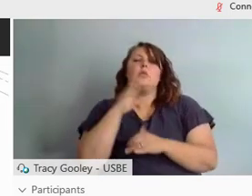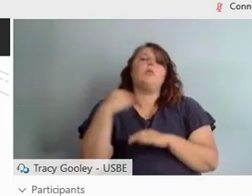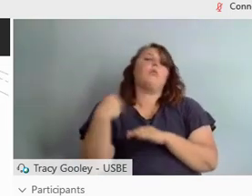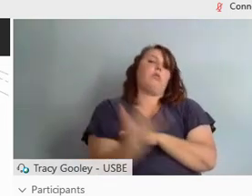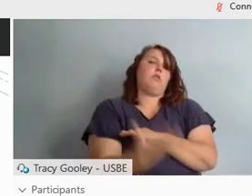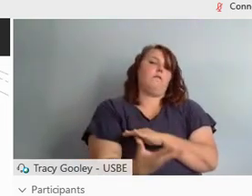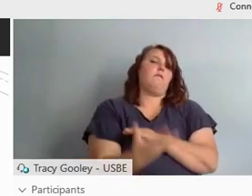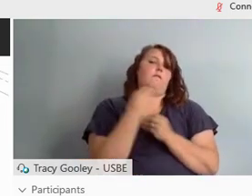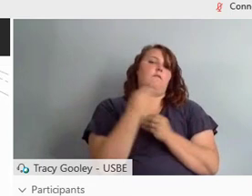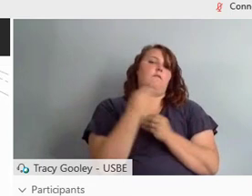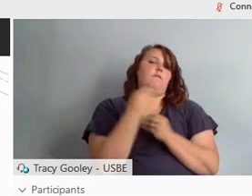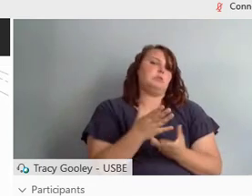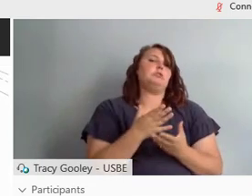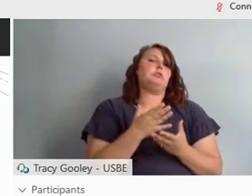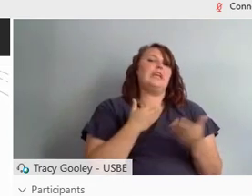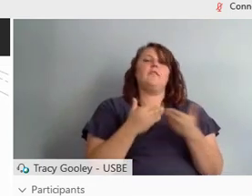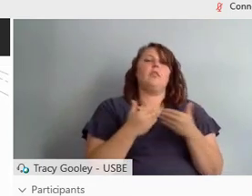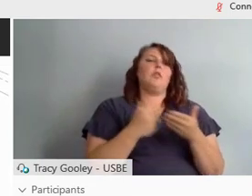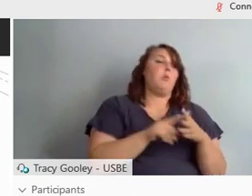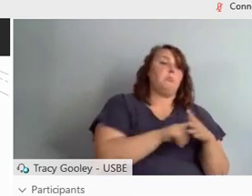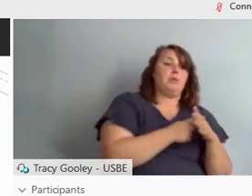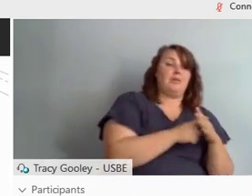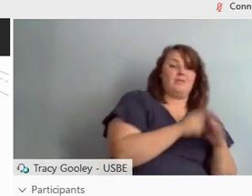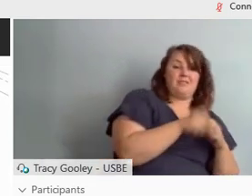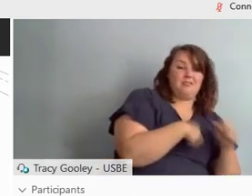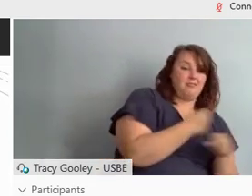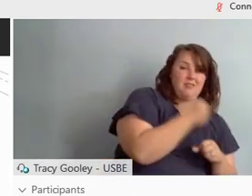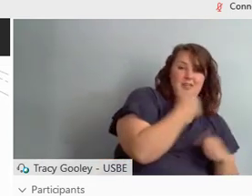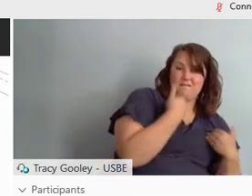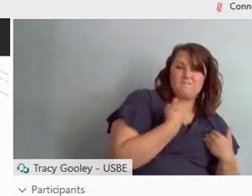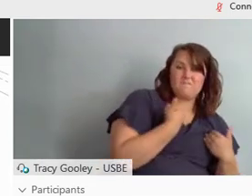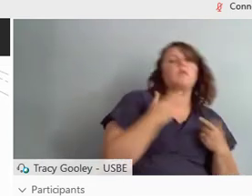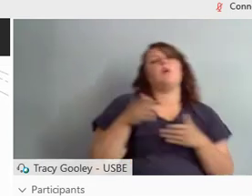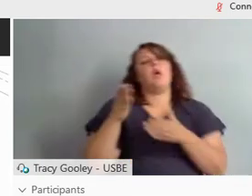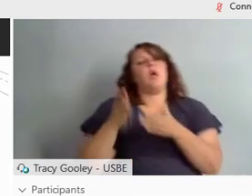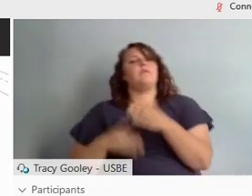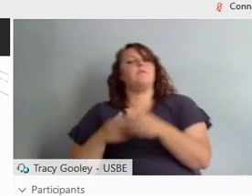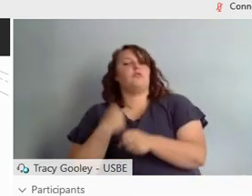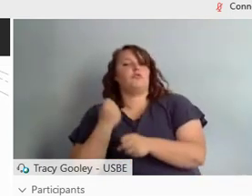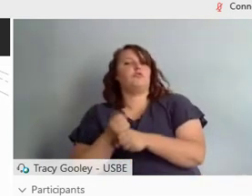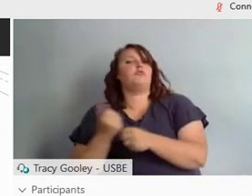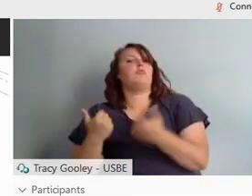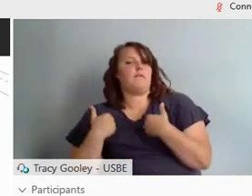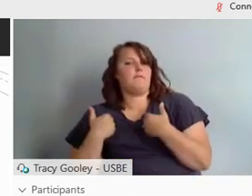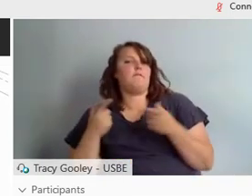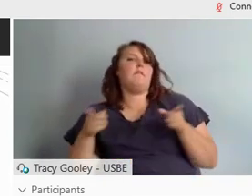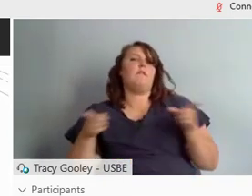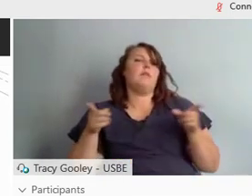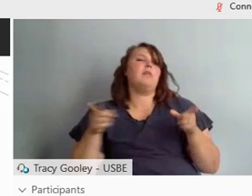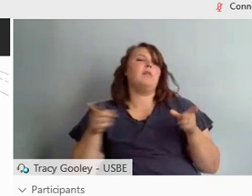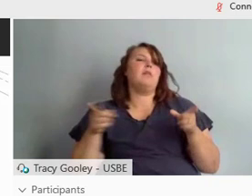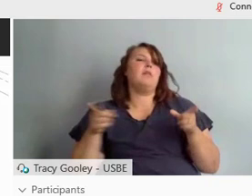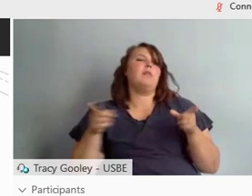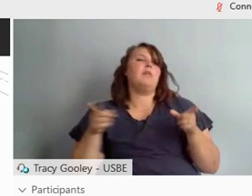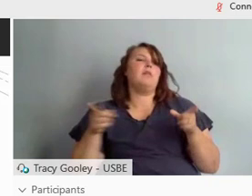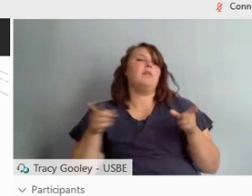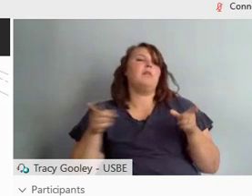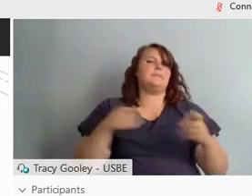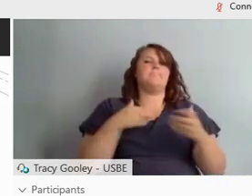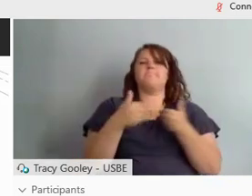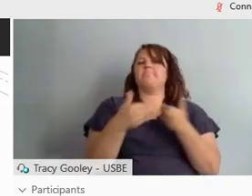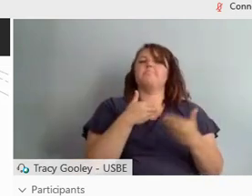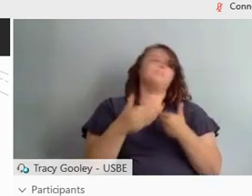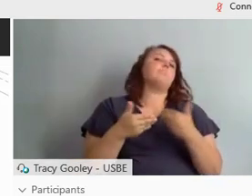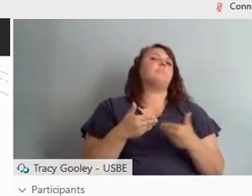weren't enrolled during the beginning of the year. So if they're enrolled in your school during the testing window, you test them. If they enroll after